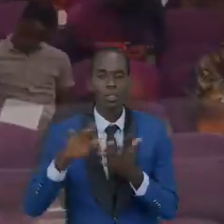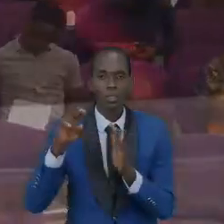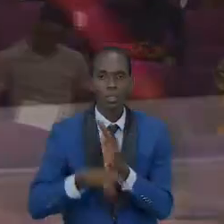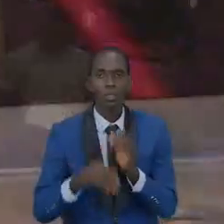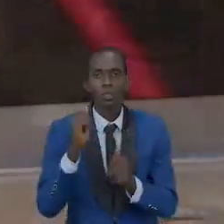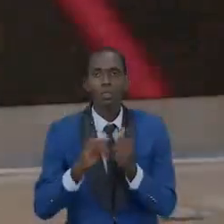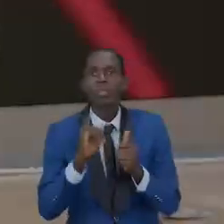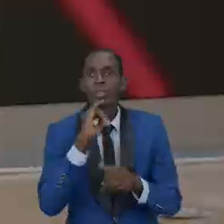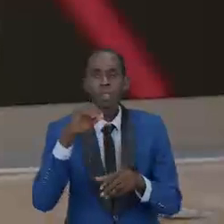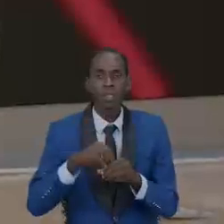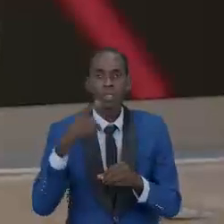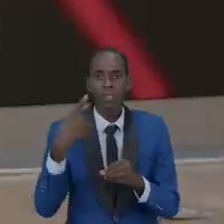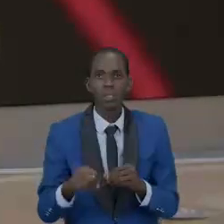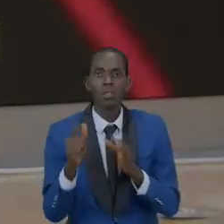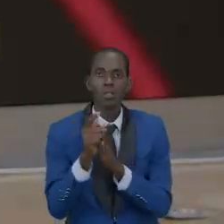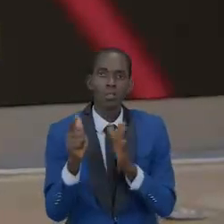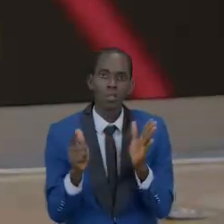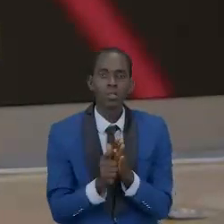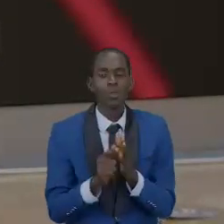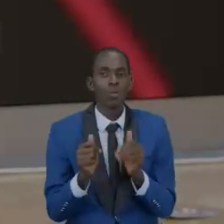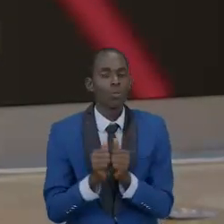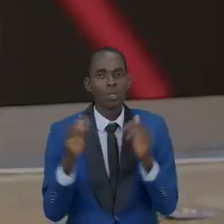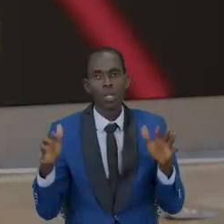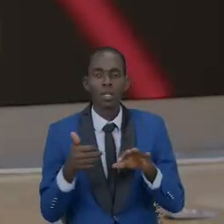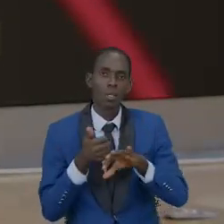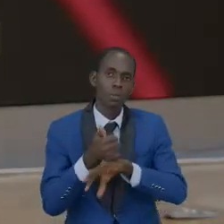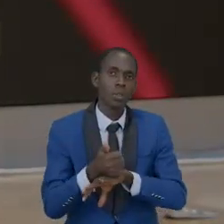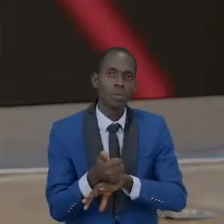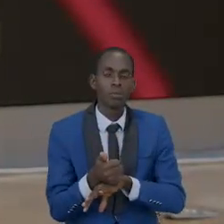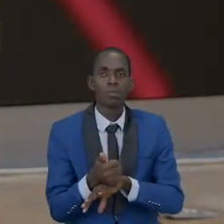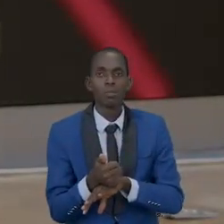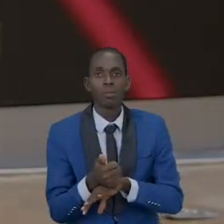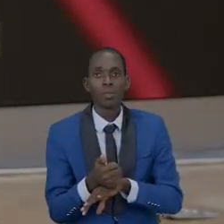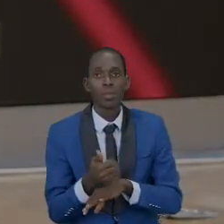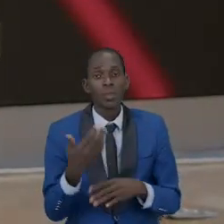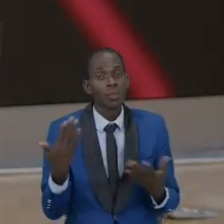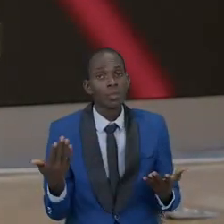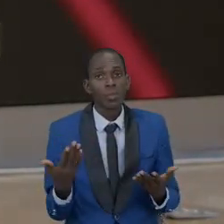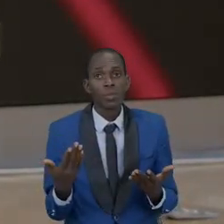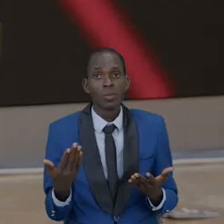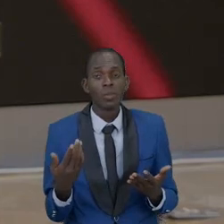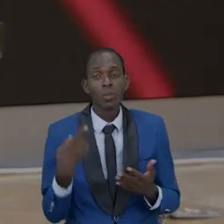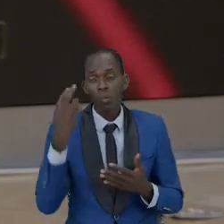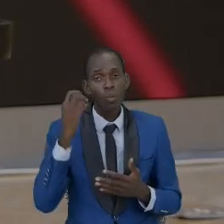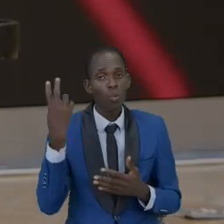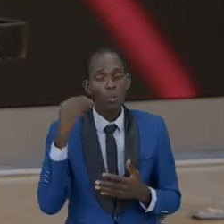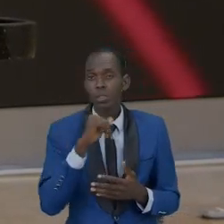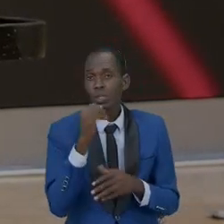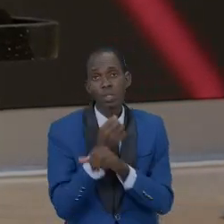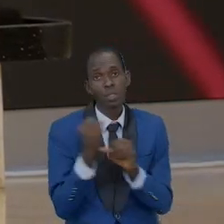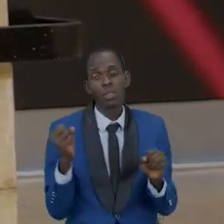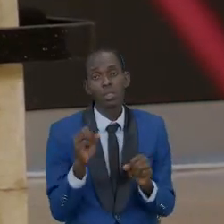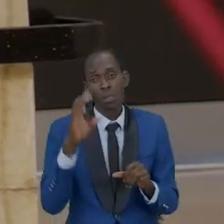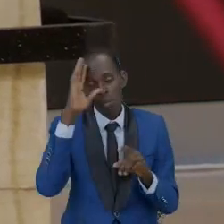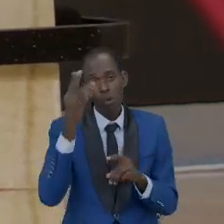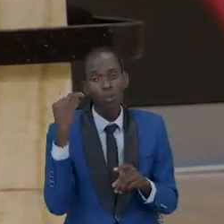is in the law, blameless. That is who he was. But he wasn't saved. He wasn't born again.